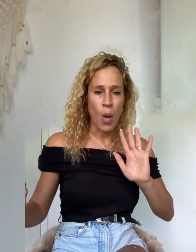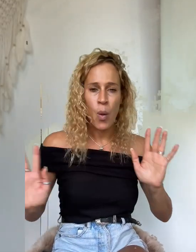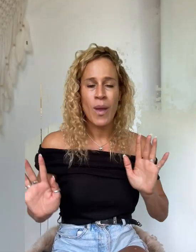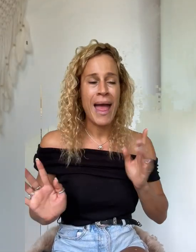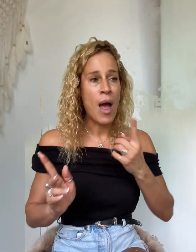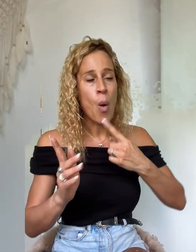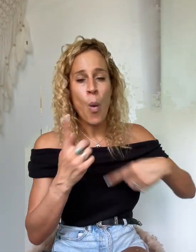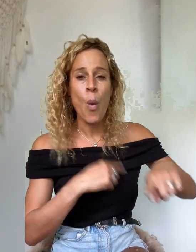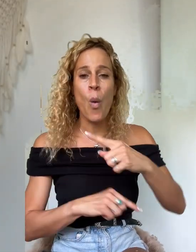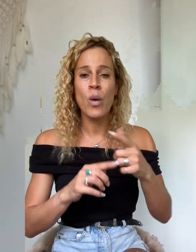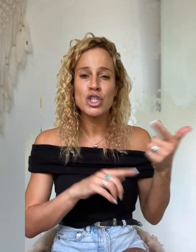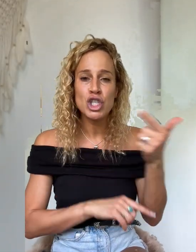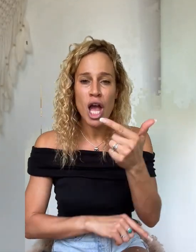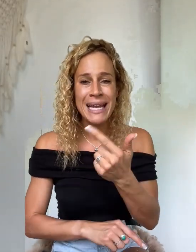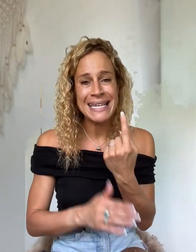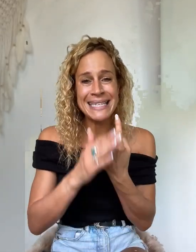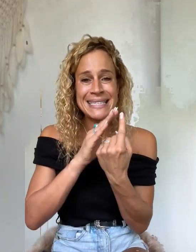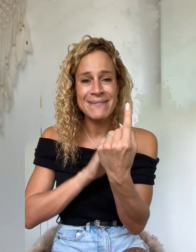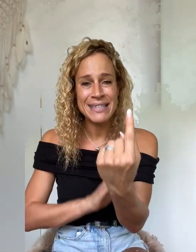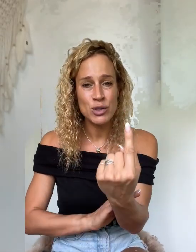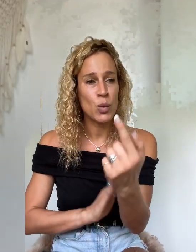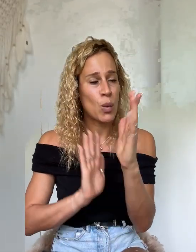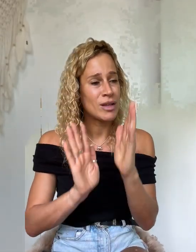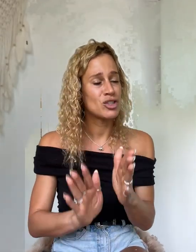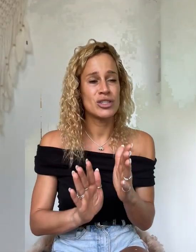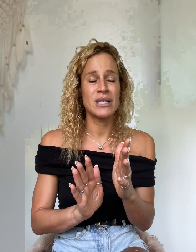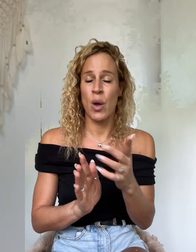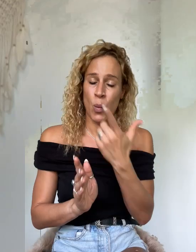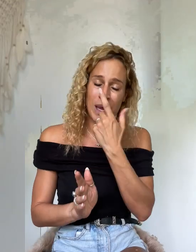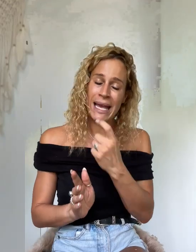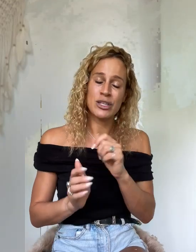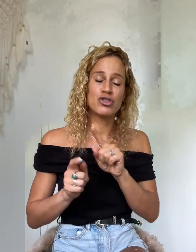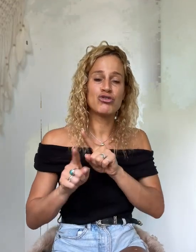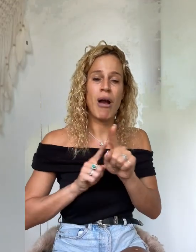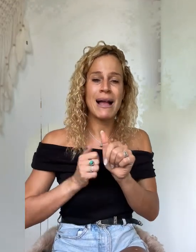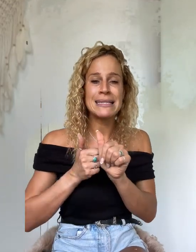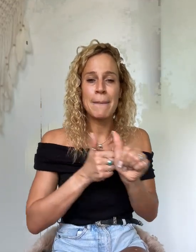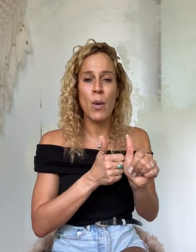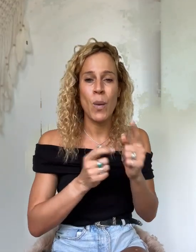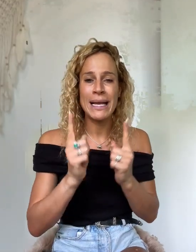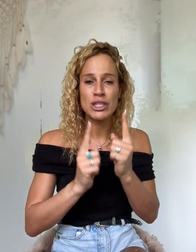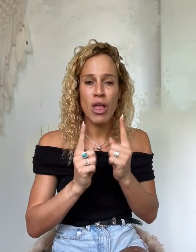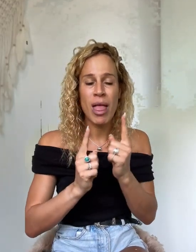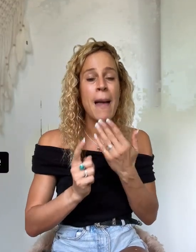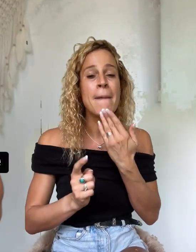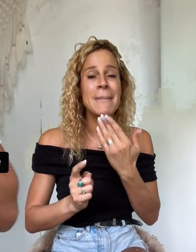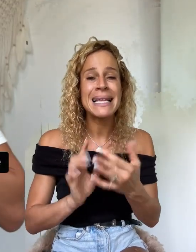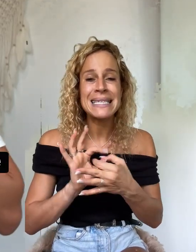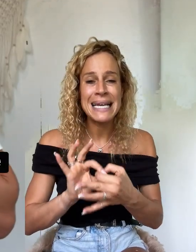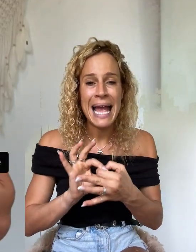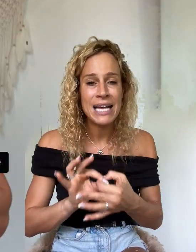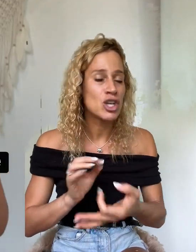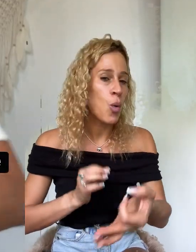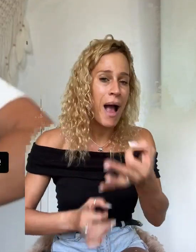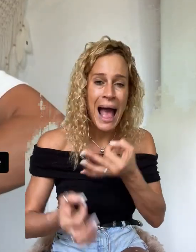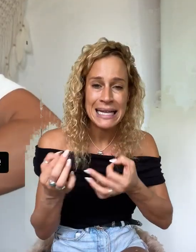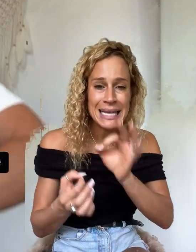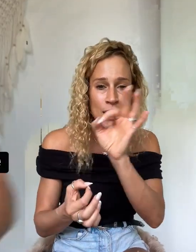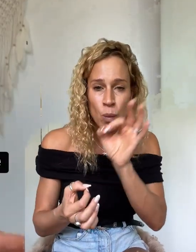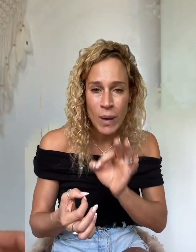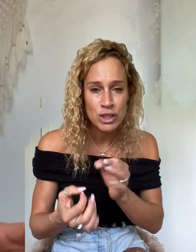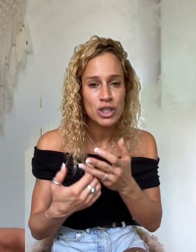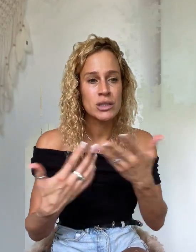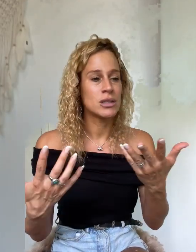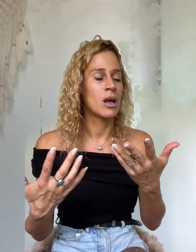is individual, and as long as we can support one another in this community, it is all good. Please engage. Please ask